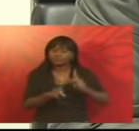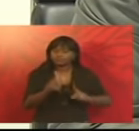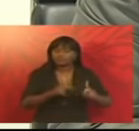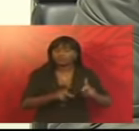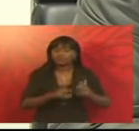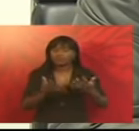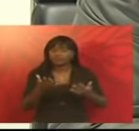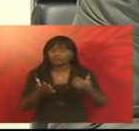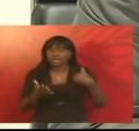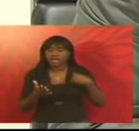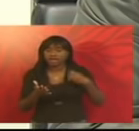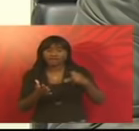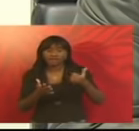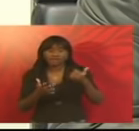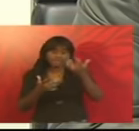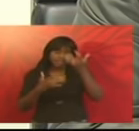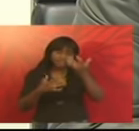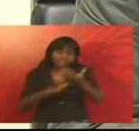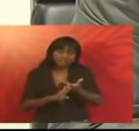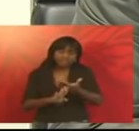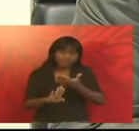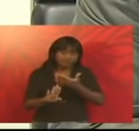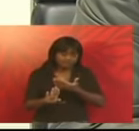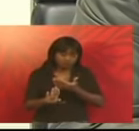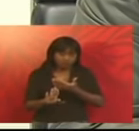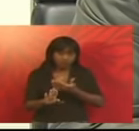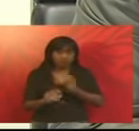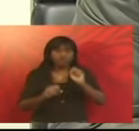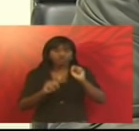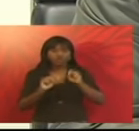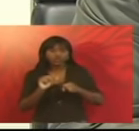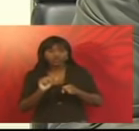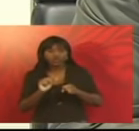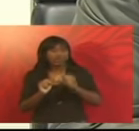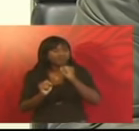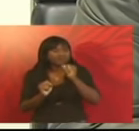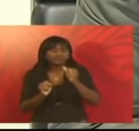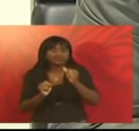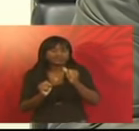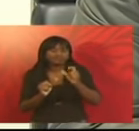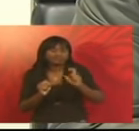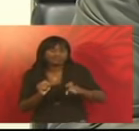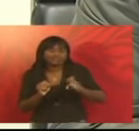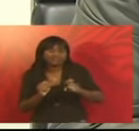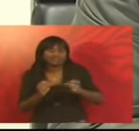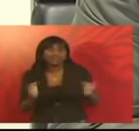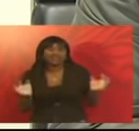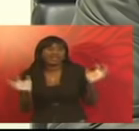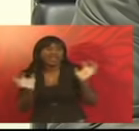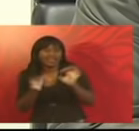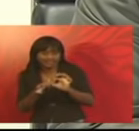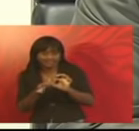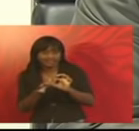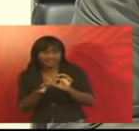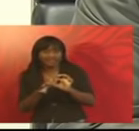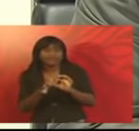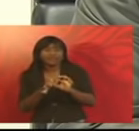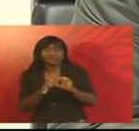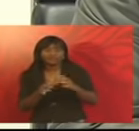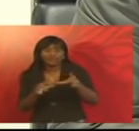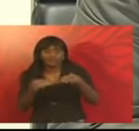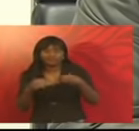to whatever pre-existing conditions they have. And these events aren't automatically or necessarily related to the fact that they had a